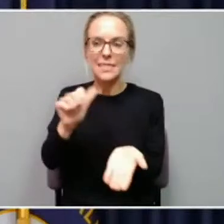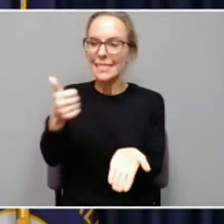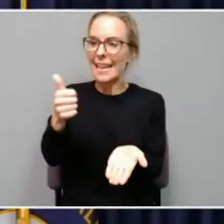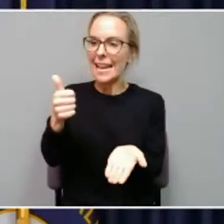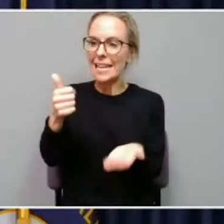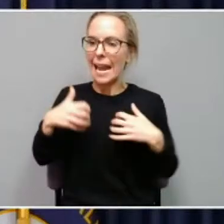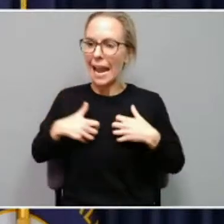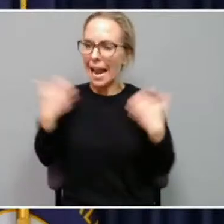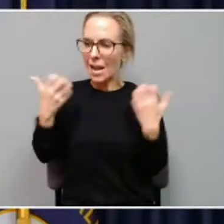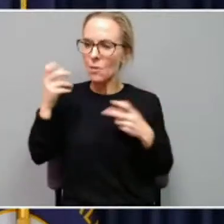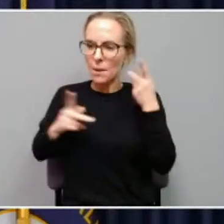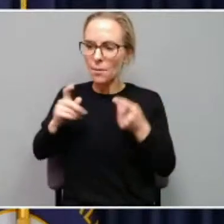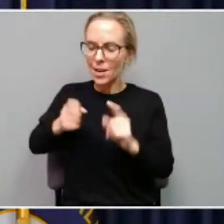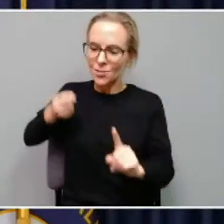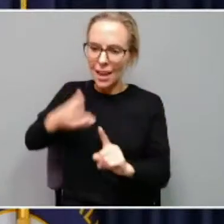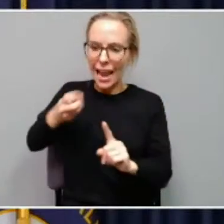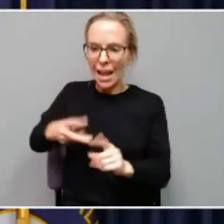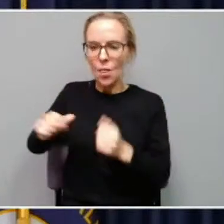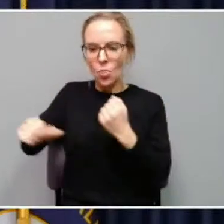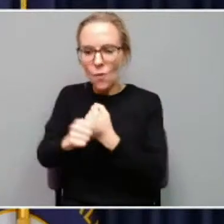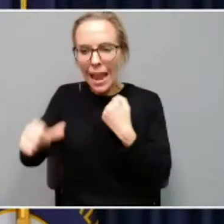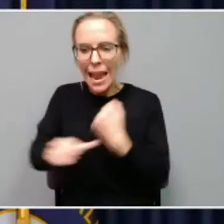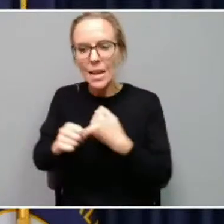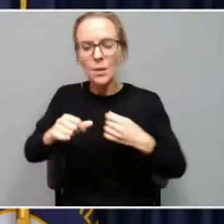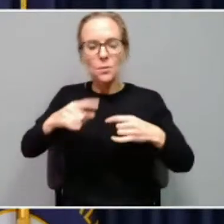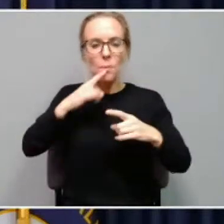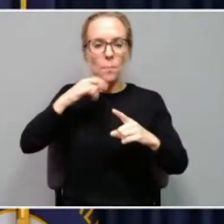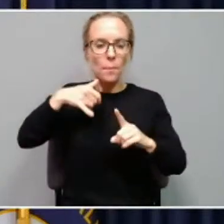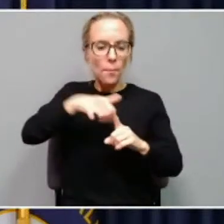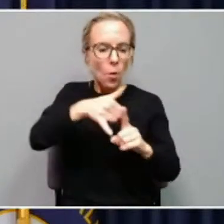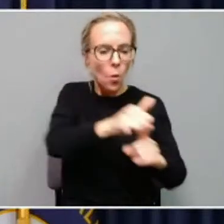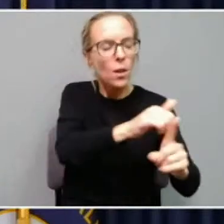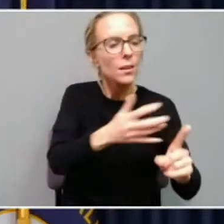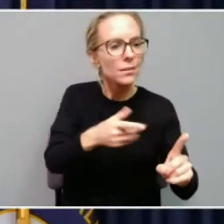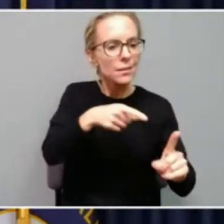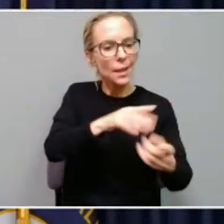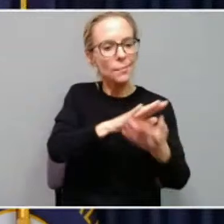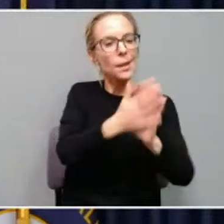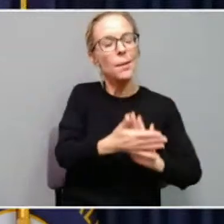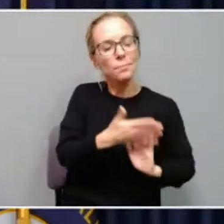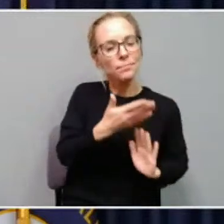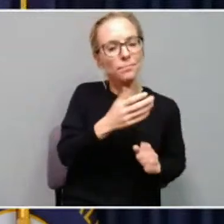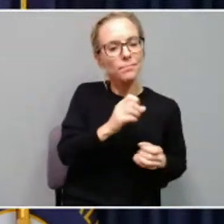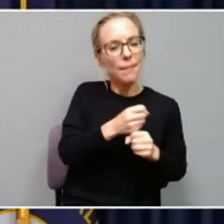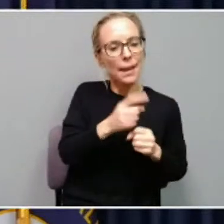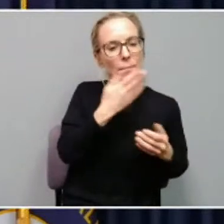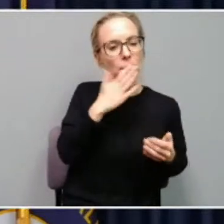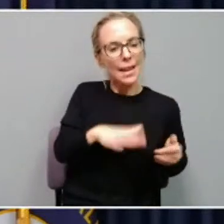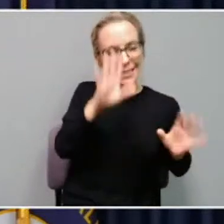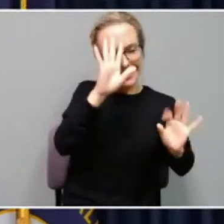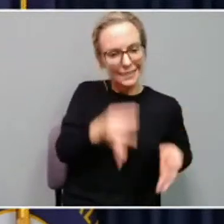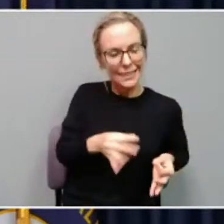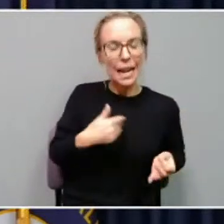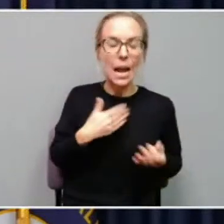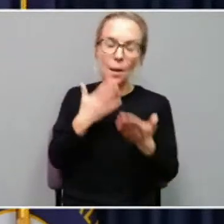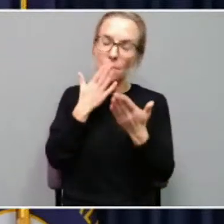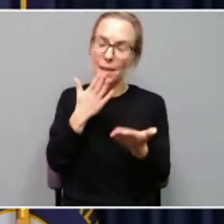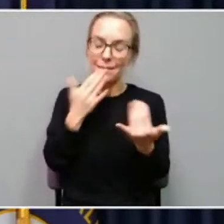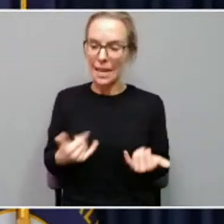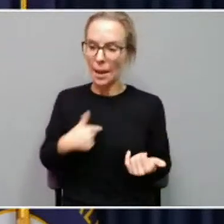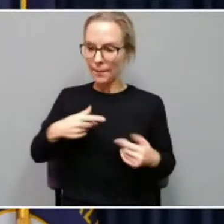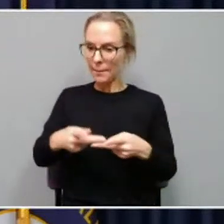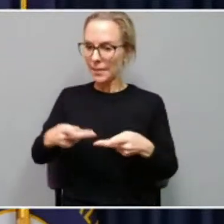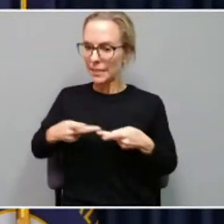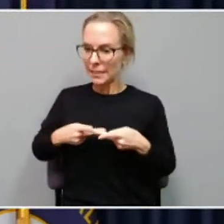at and threaten and bully their way into a bad decision being made. I'm thankfully in a position where that doesn't bother